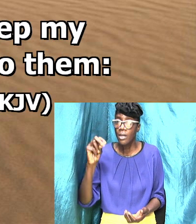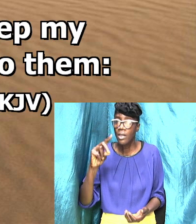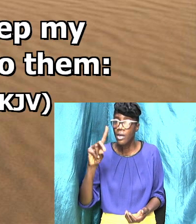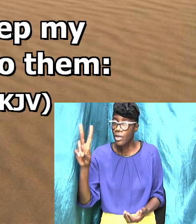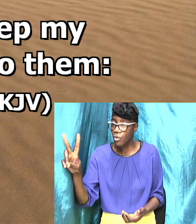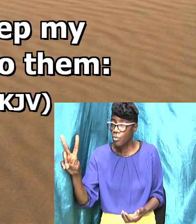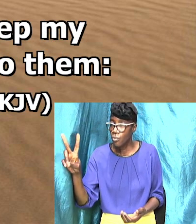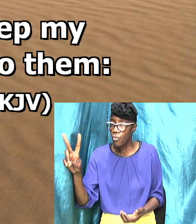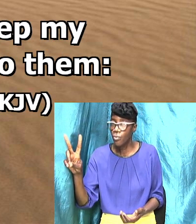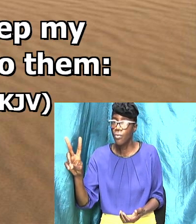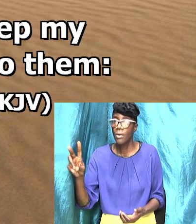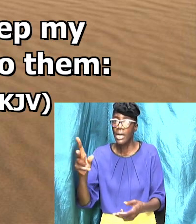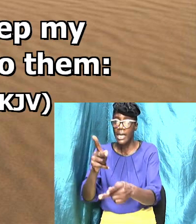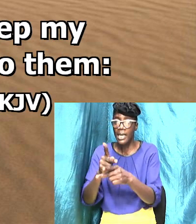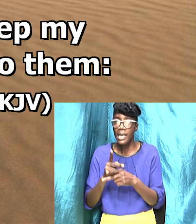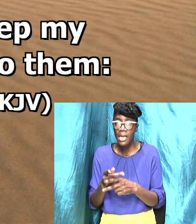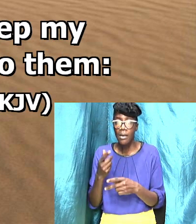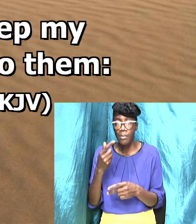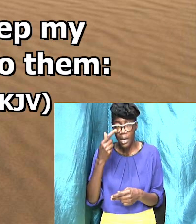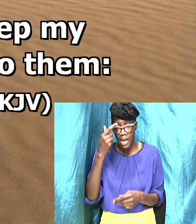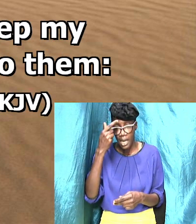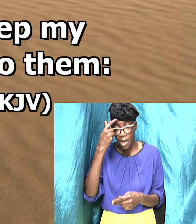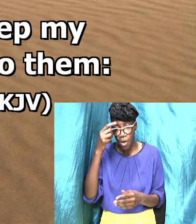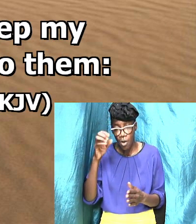my commandments